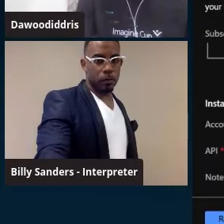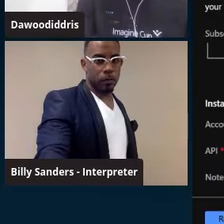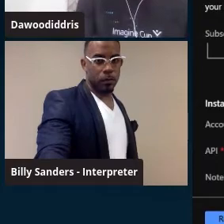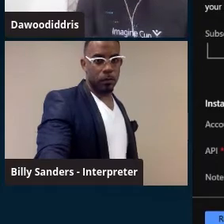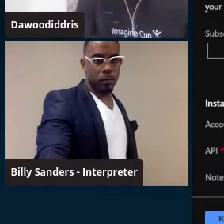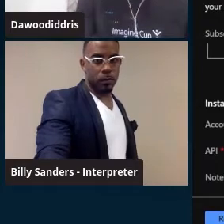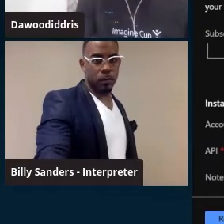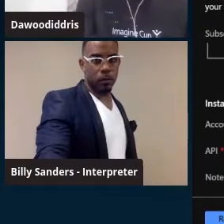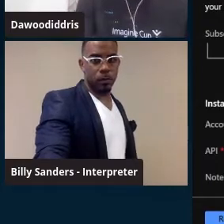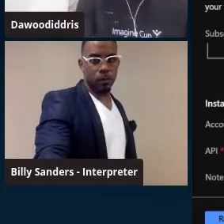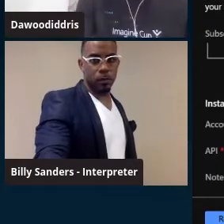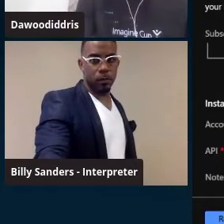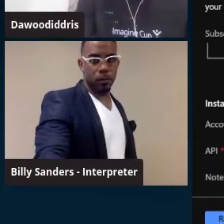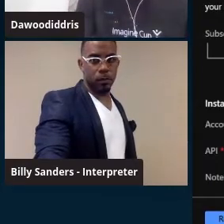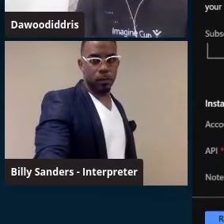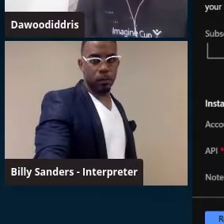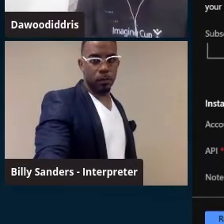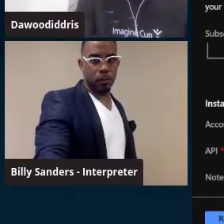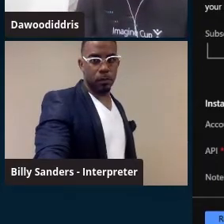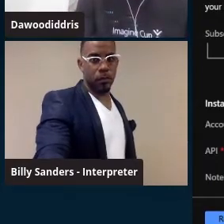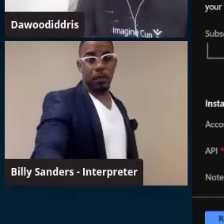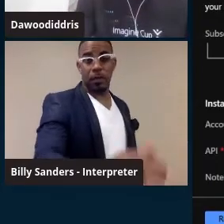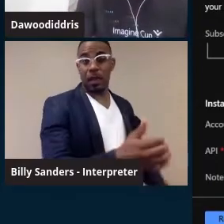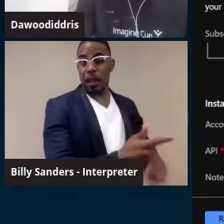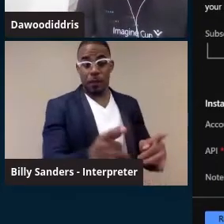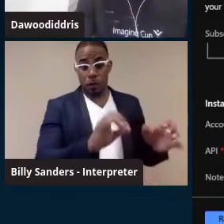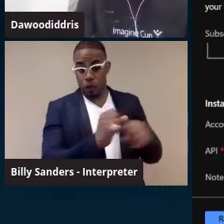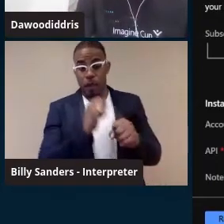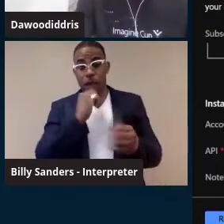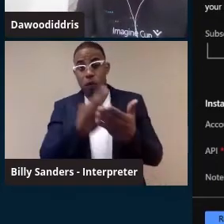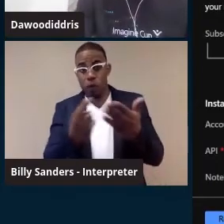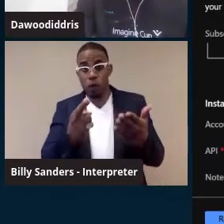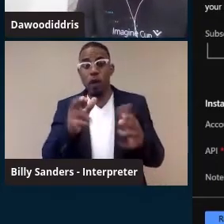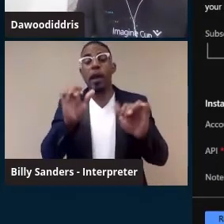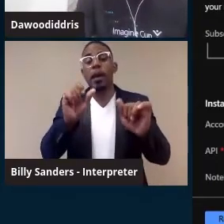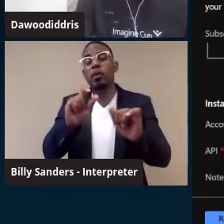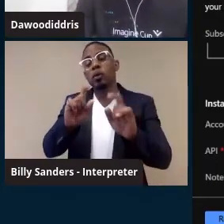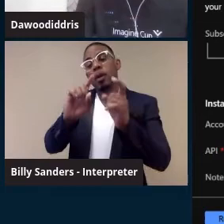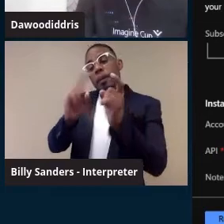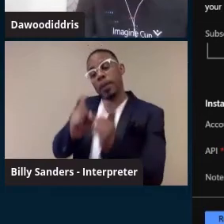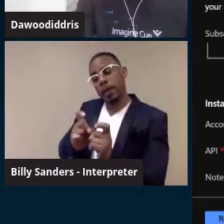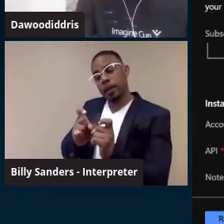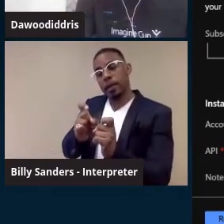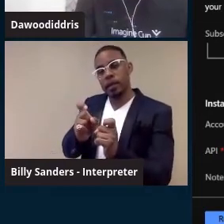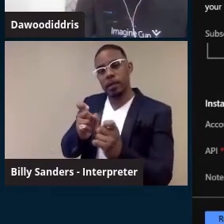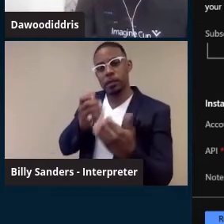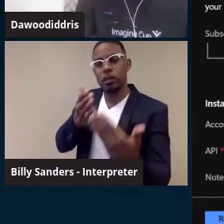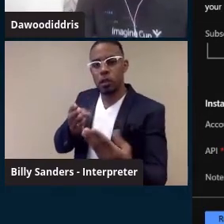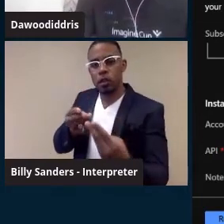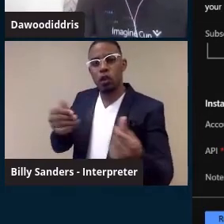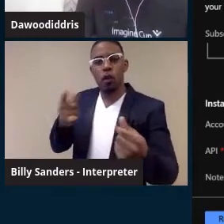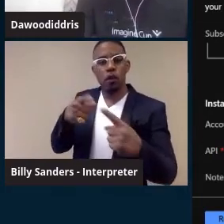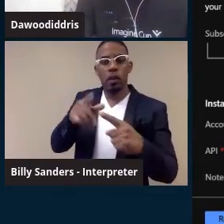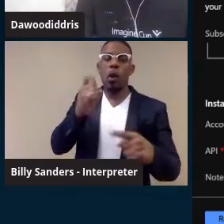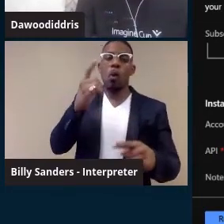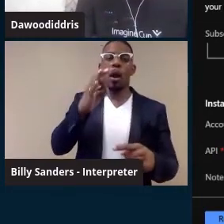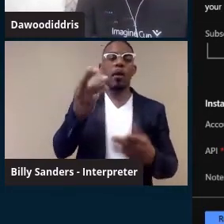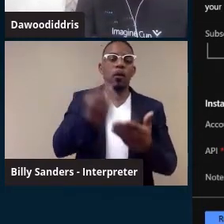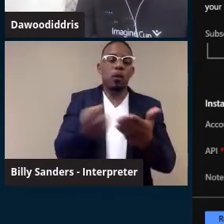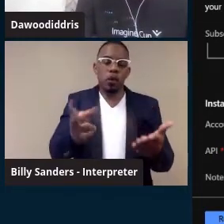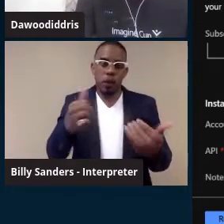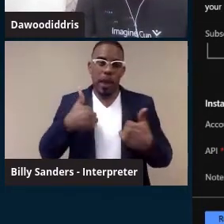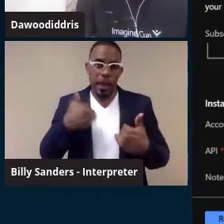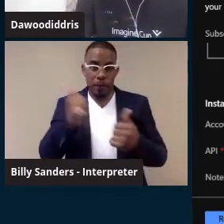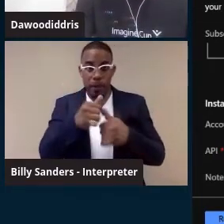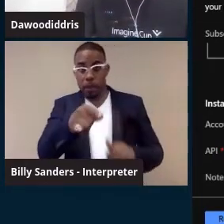create, you need to put it in a resource group, all right, so that you are able to manage it easily. So I will just put this in one of the resource group I